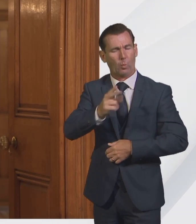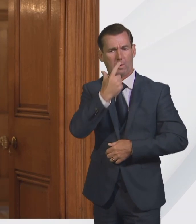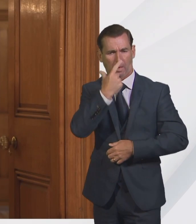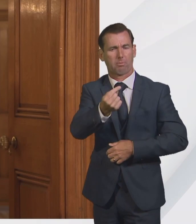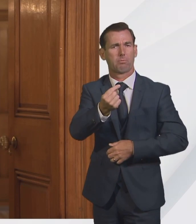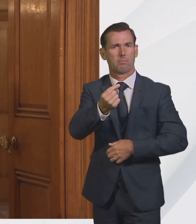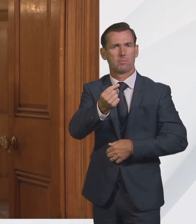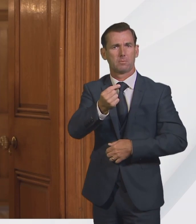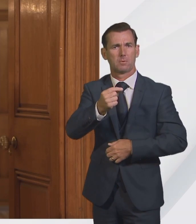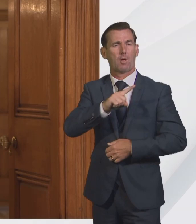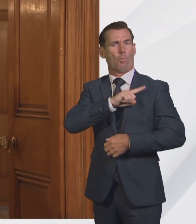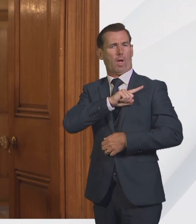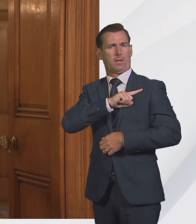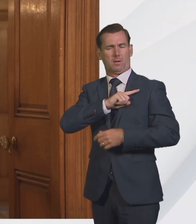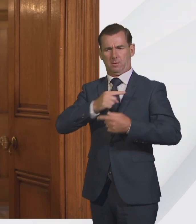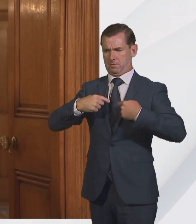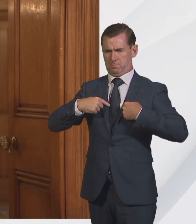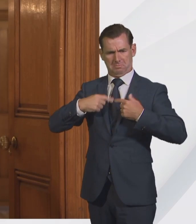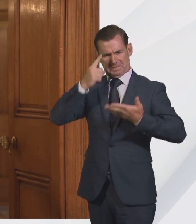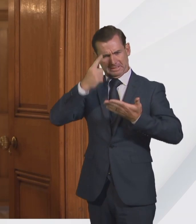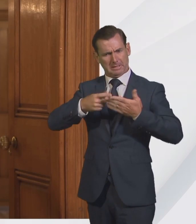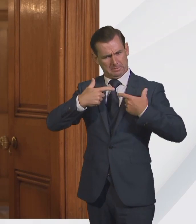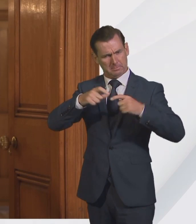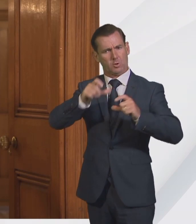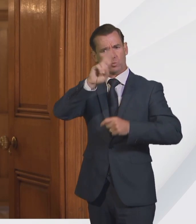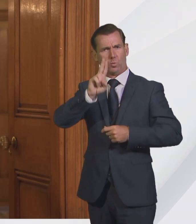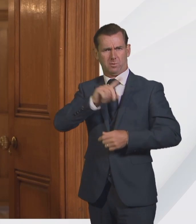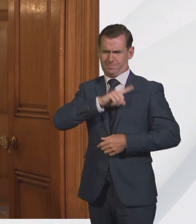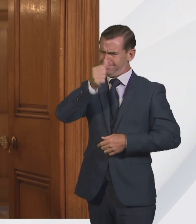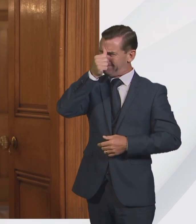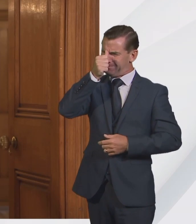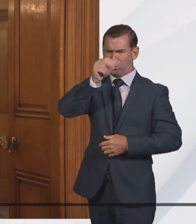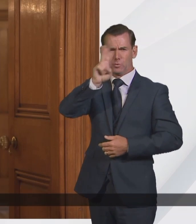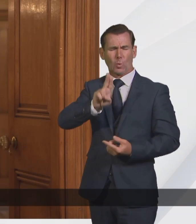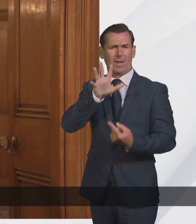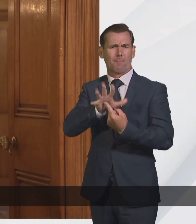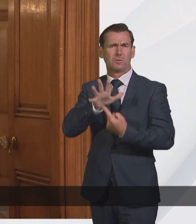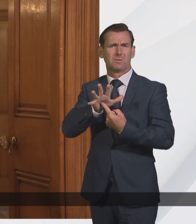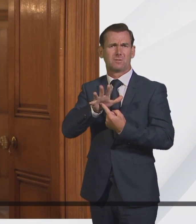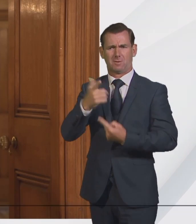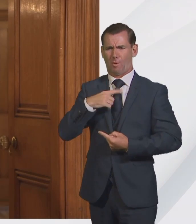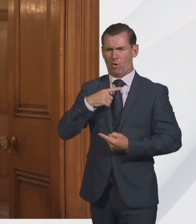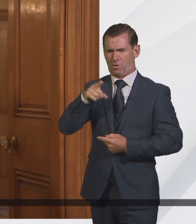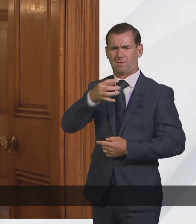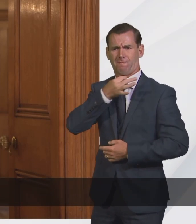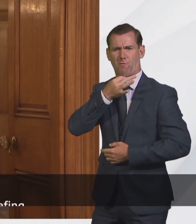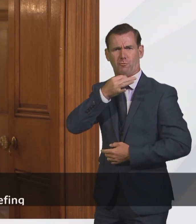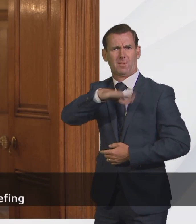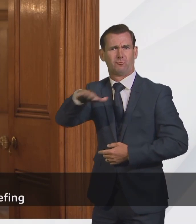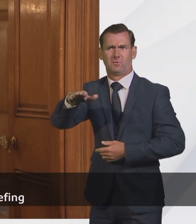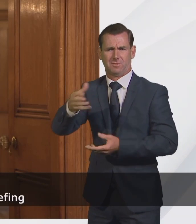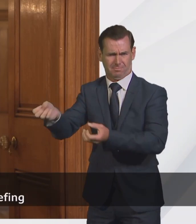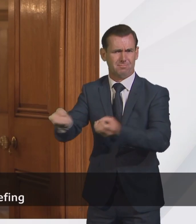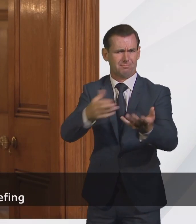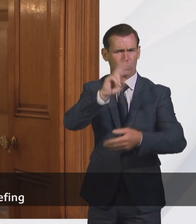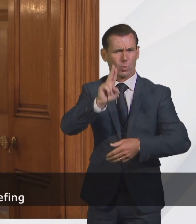because we recognised the important role that schools play in keeping those children safe.